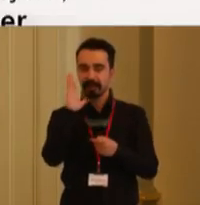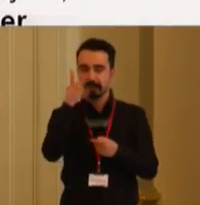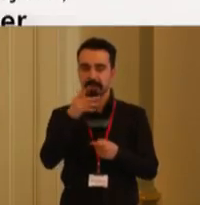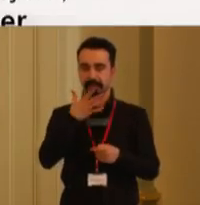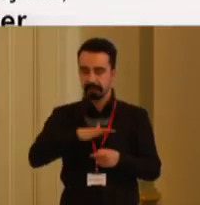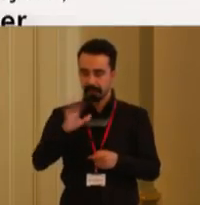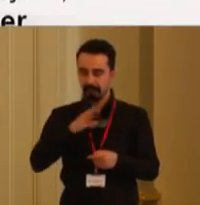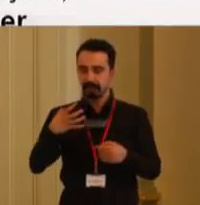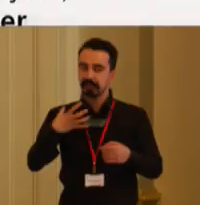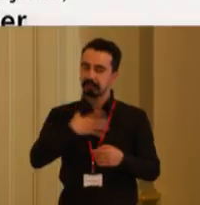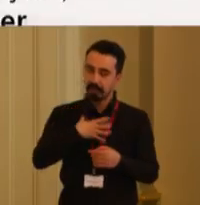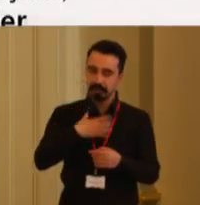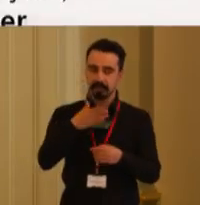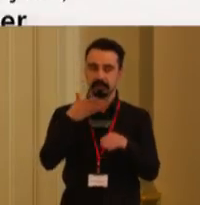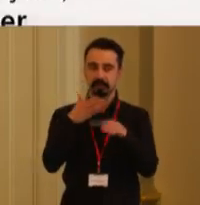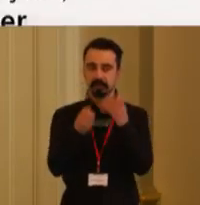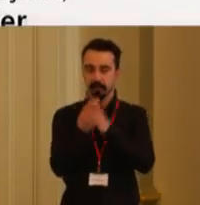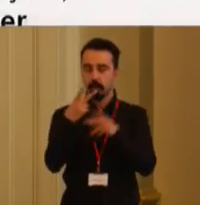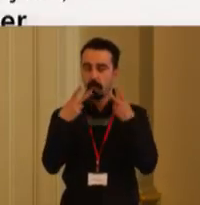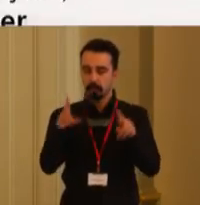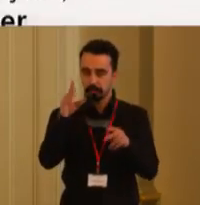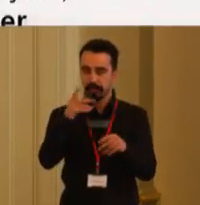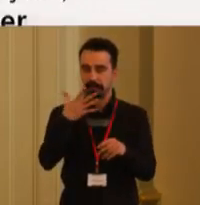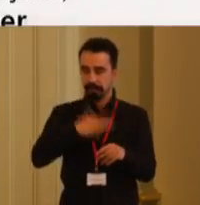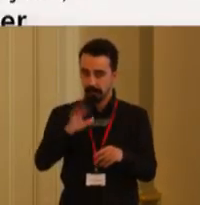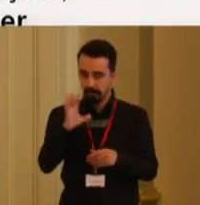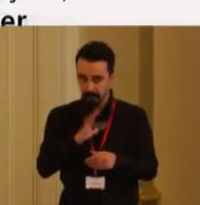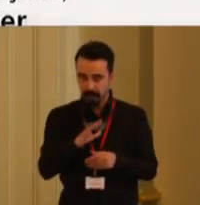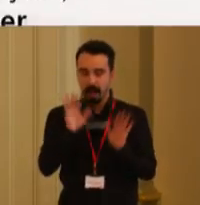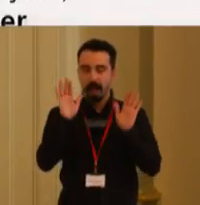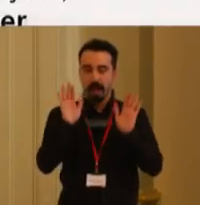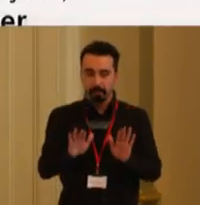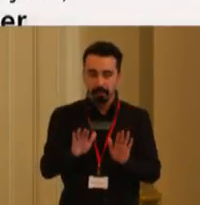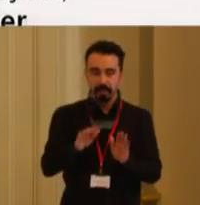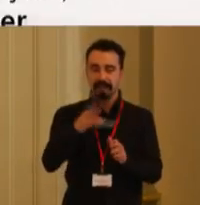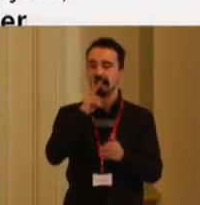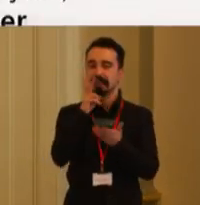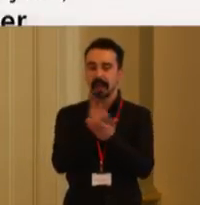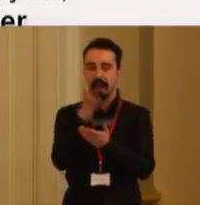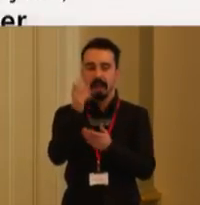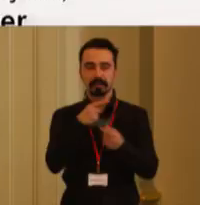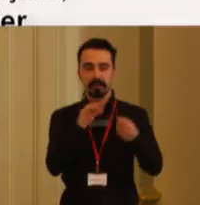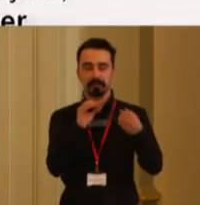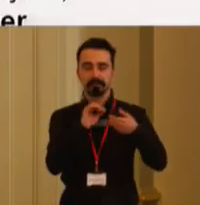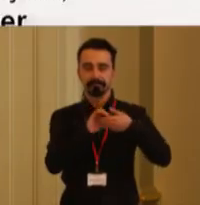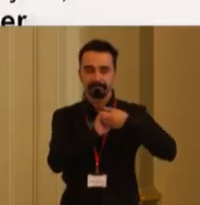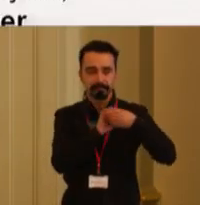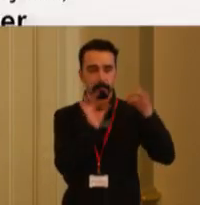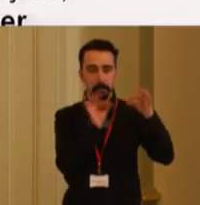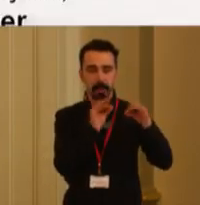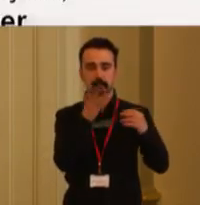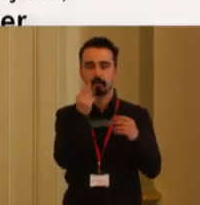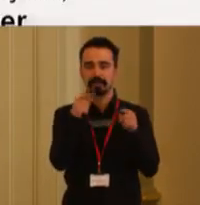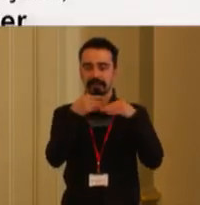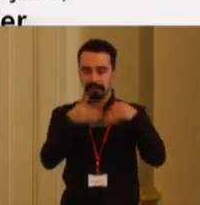issue. They do have the desire to have a bright future. They also would like to liberalize themselves. However, they have limited